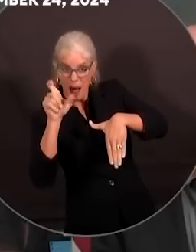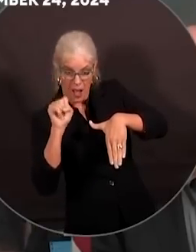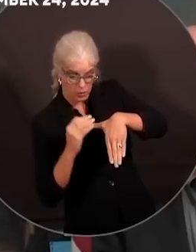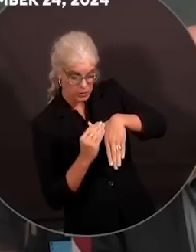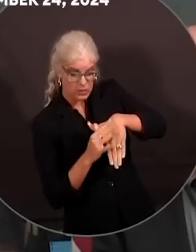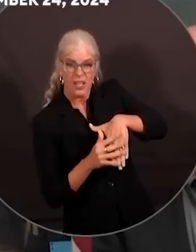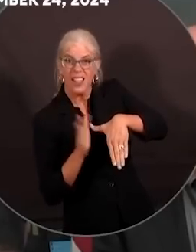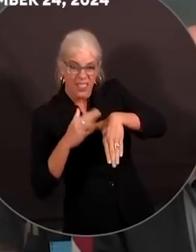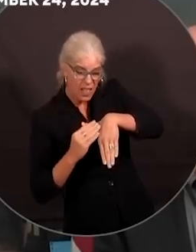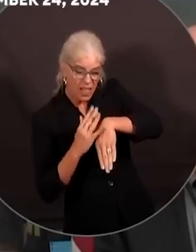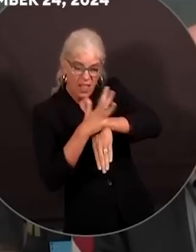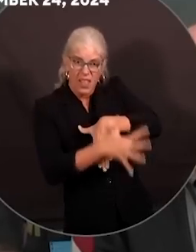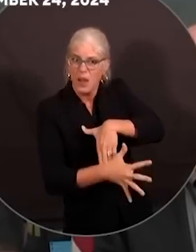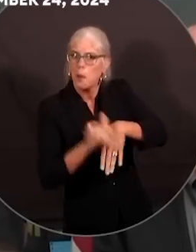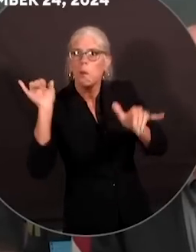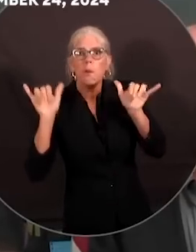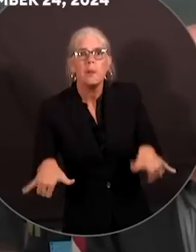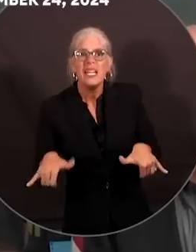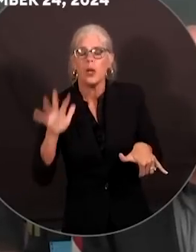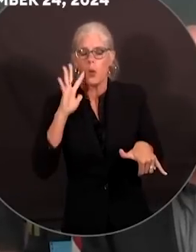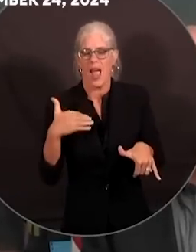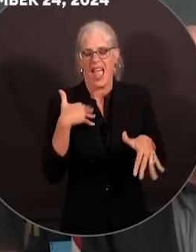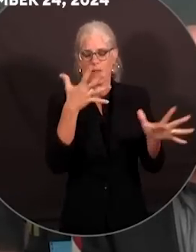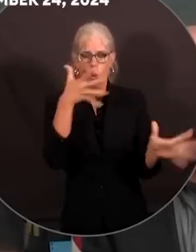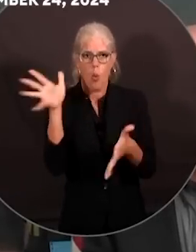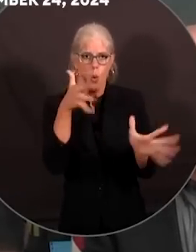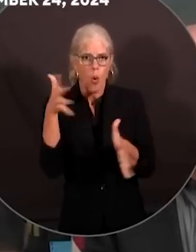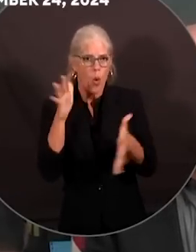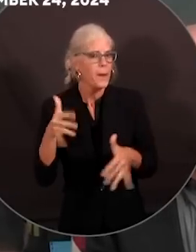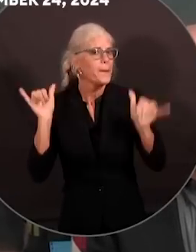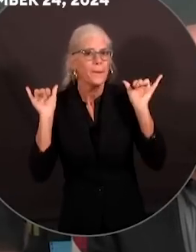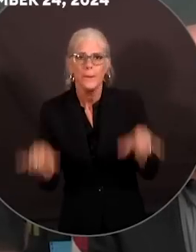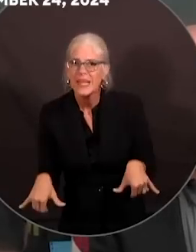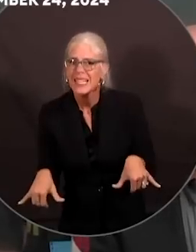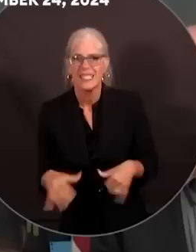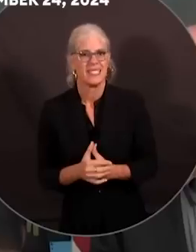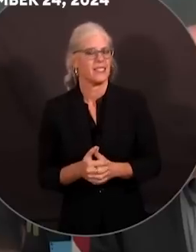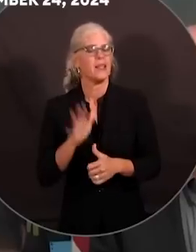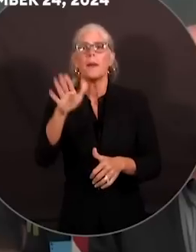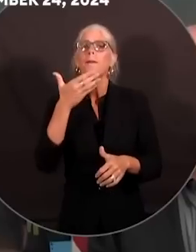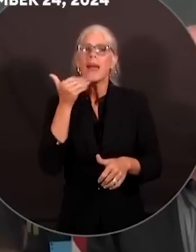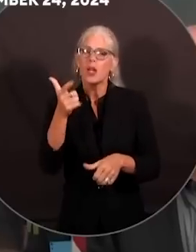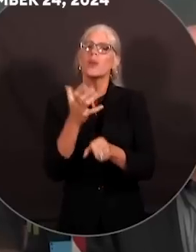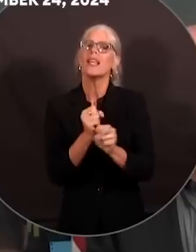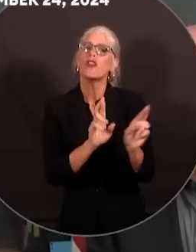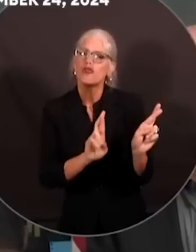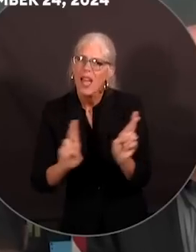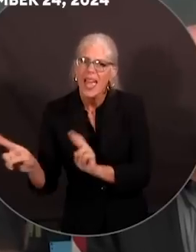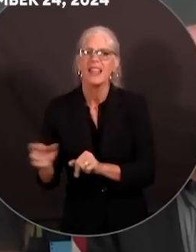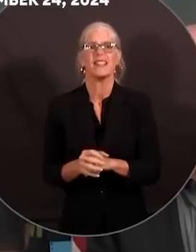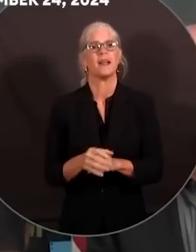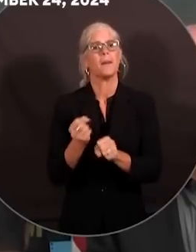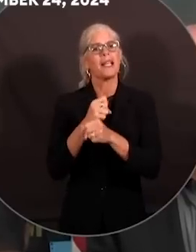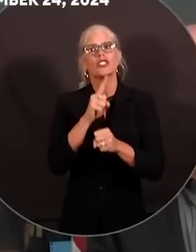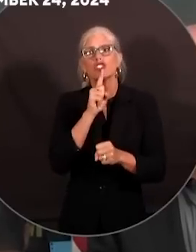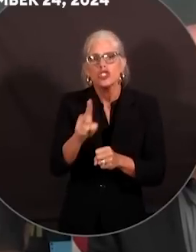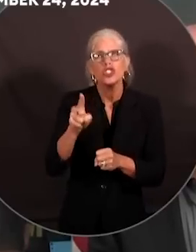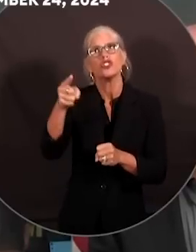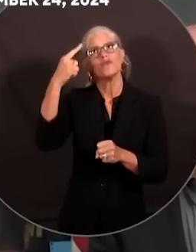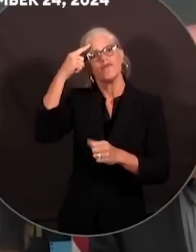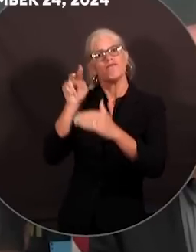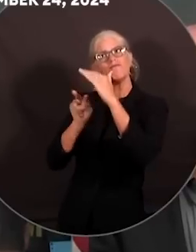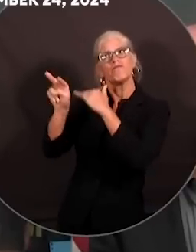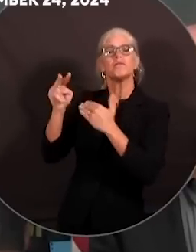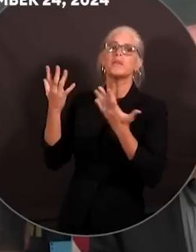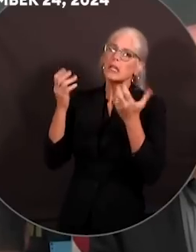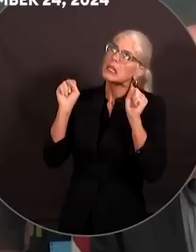to see power go out in various sections of the state. So just prepare for that. Prepare that you will lose power. Have a plan